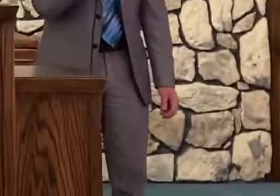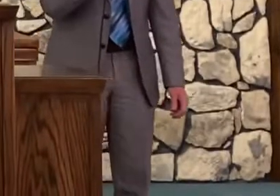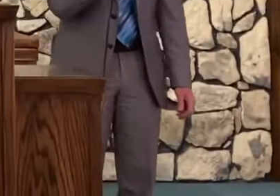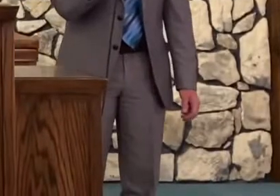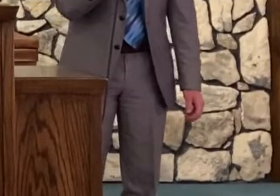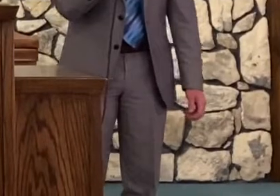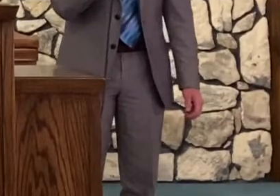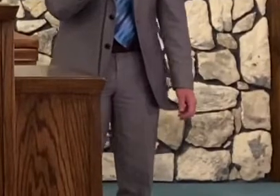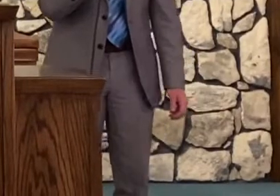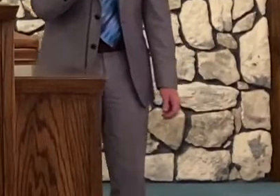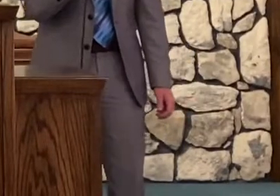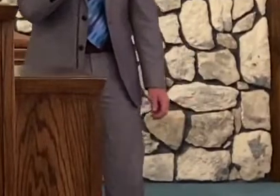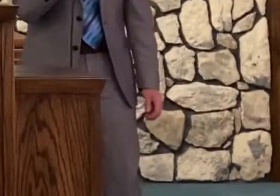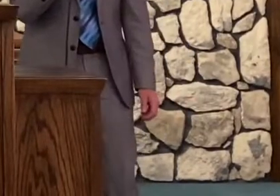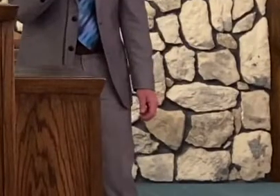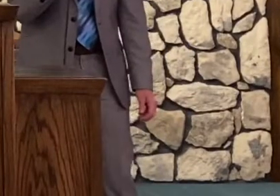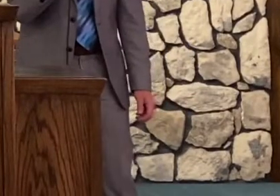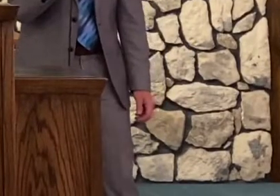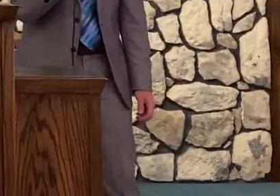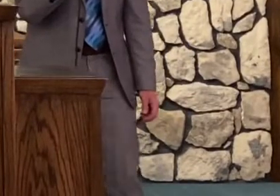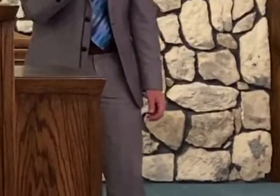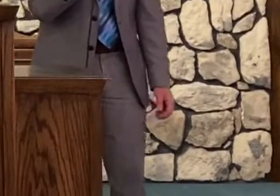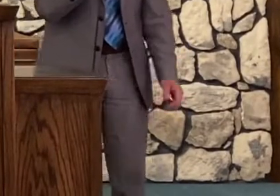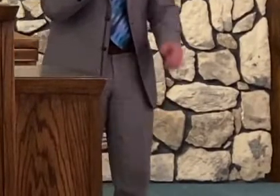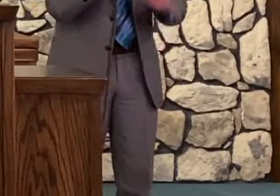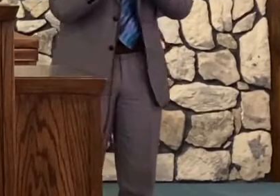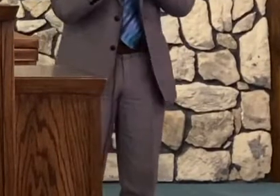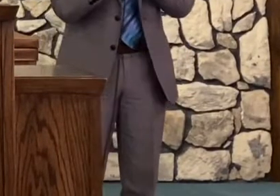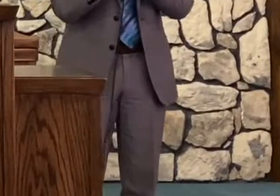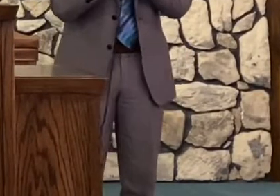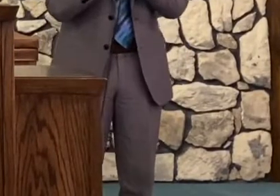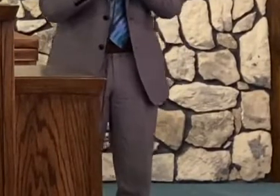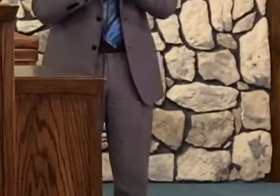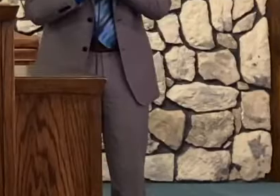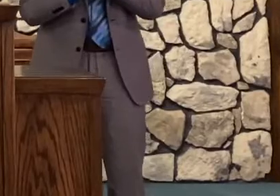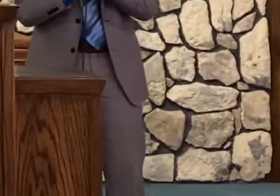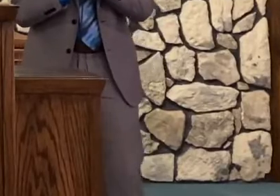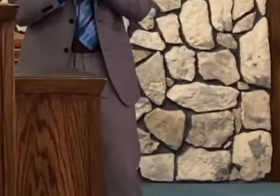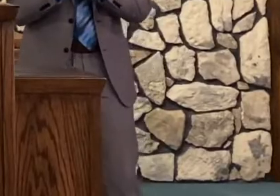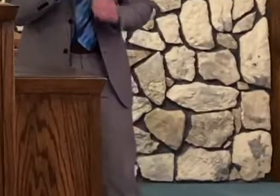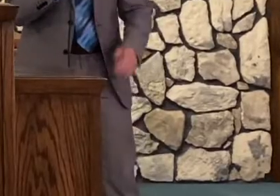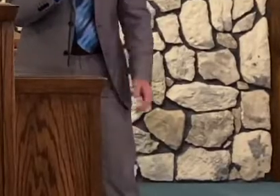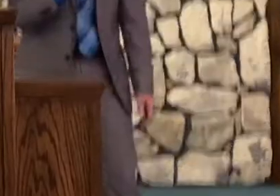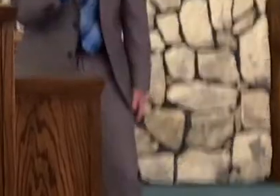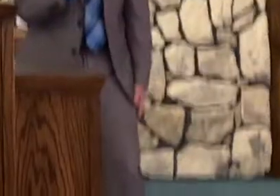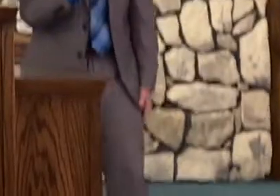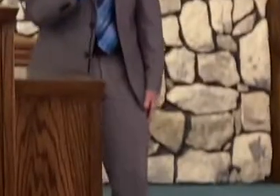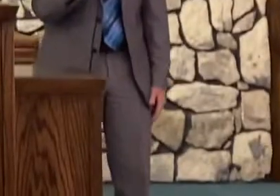Jesus is calling.